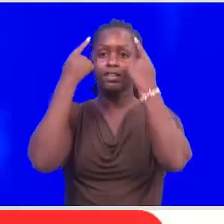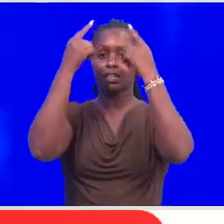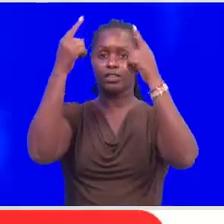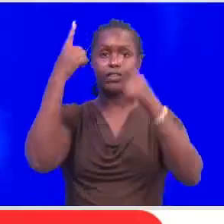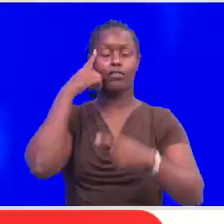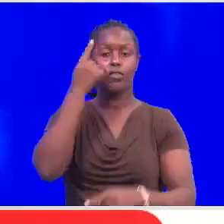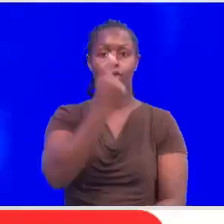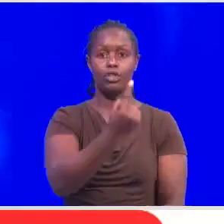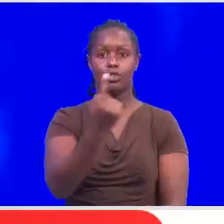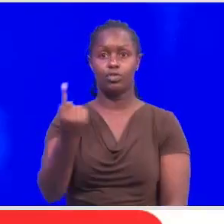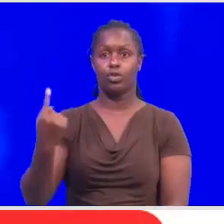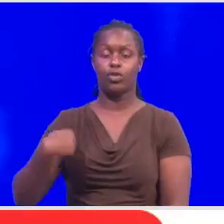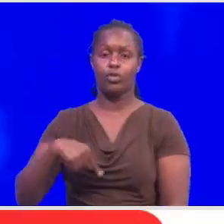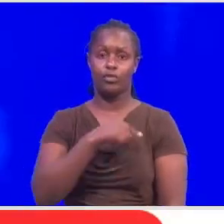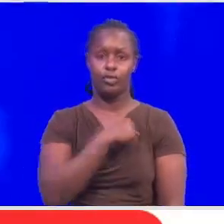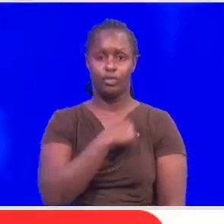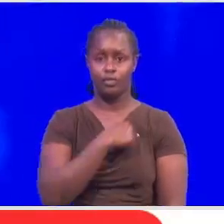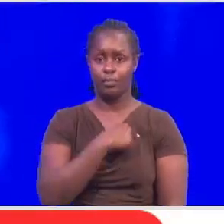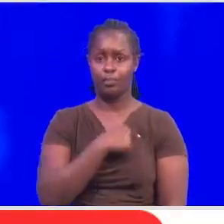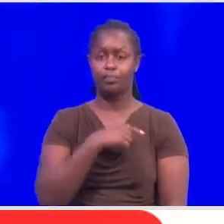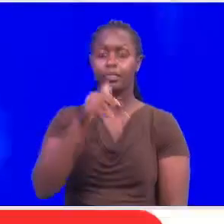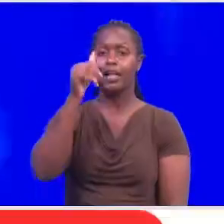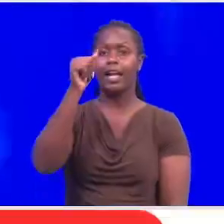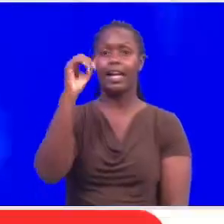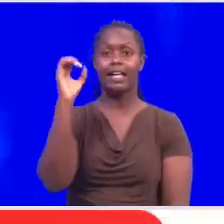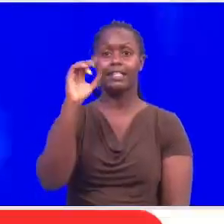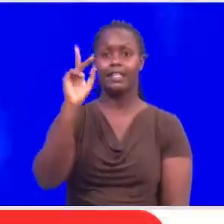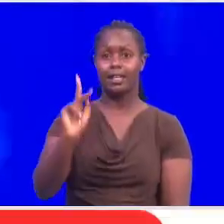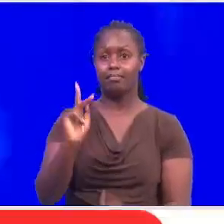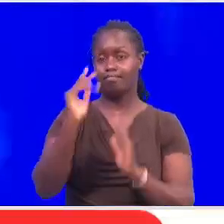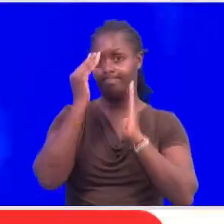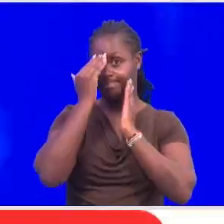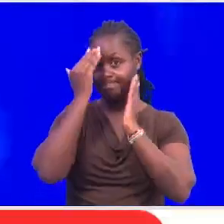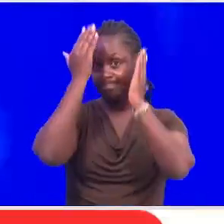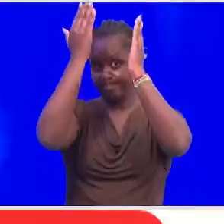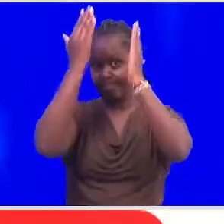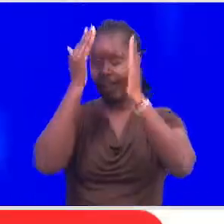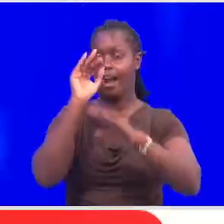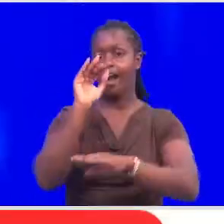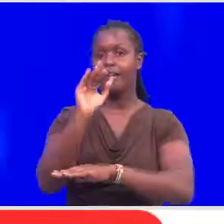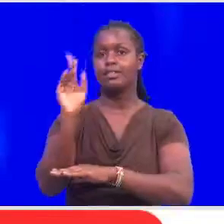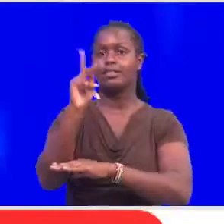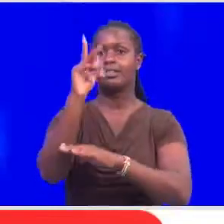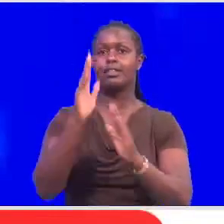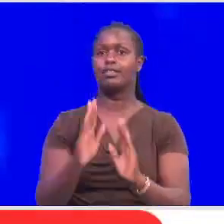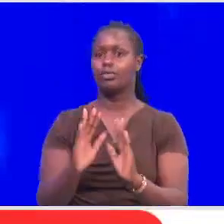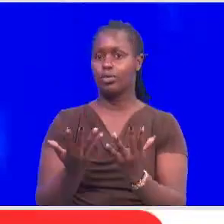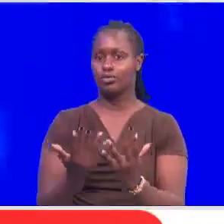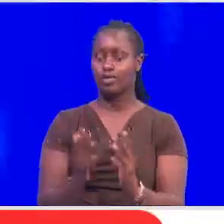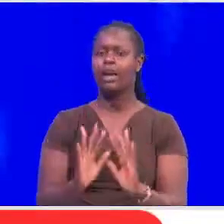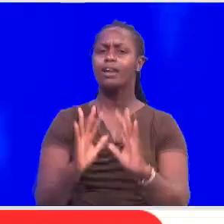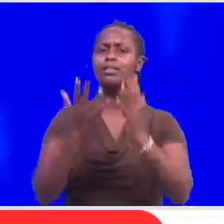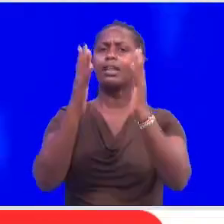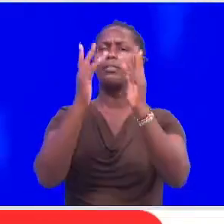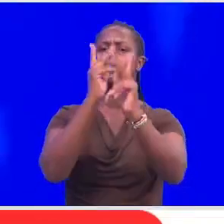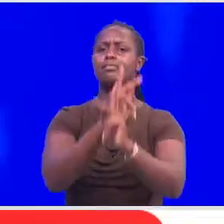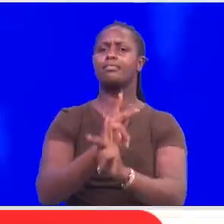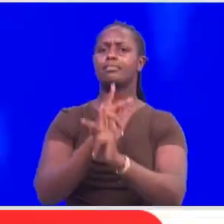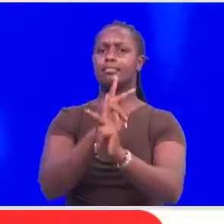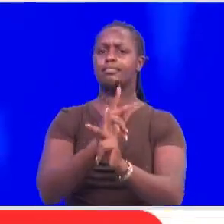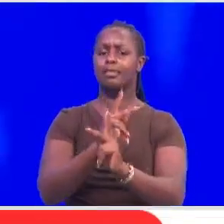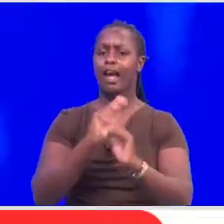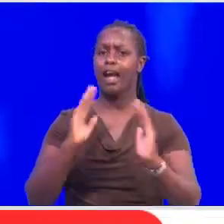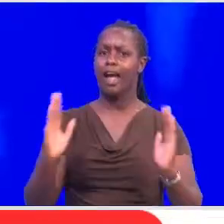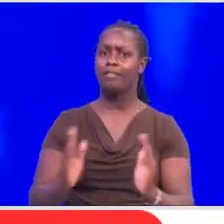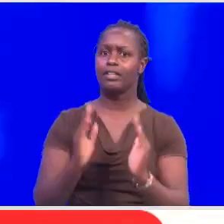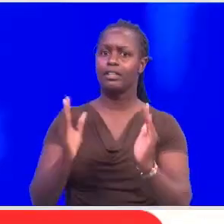us. On his part, Anglican Archbishop Olesapit called on Kenyans to celebrate with caution, emphasizing